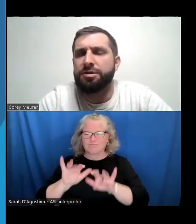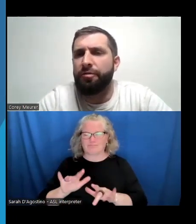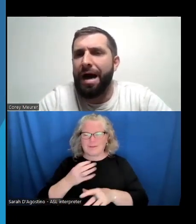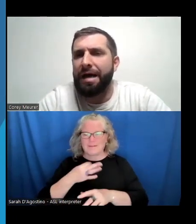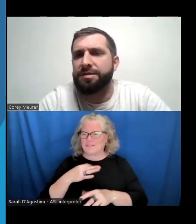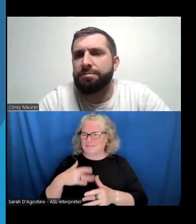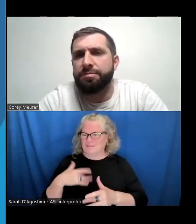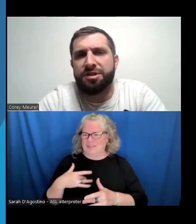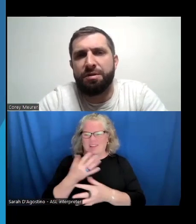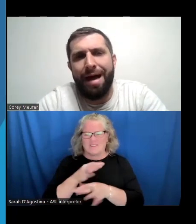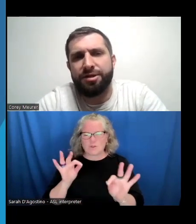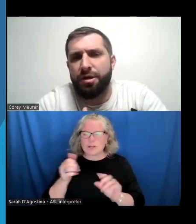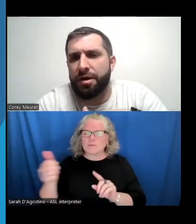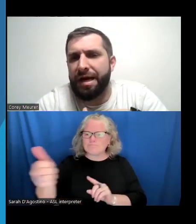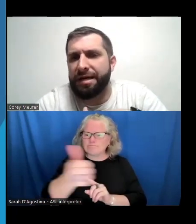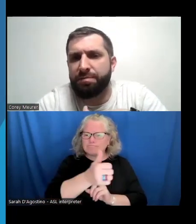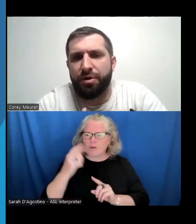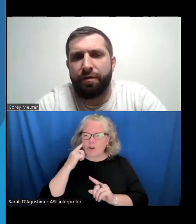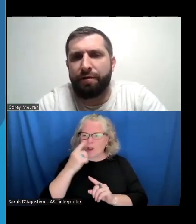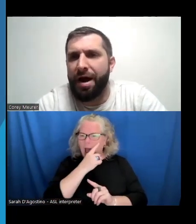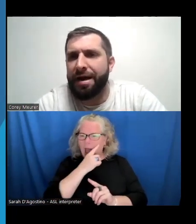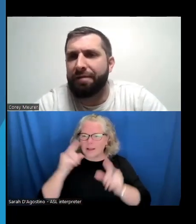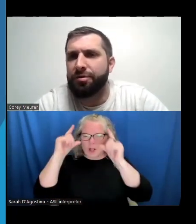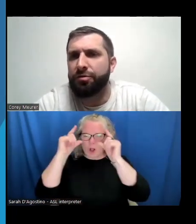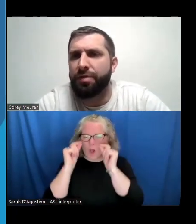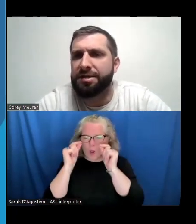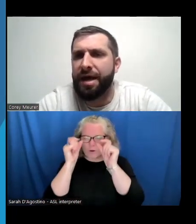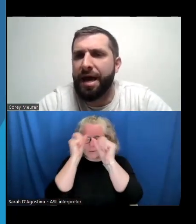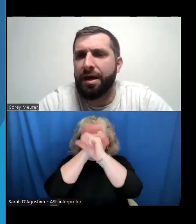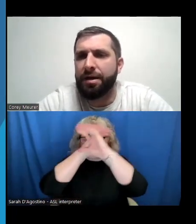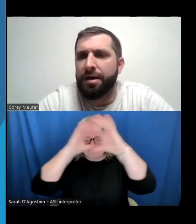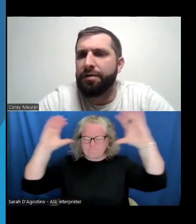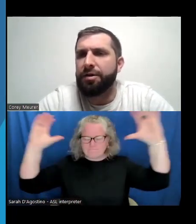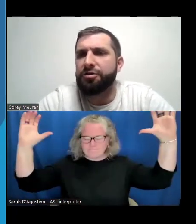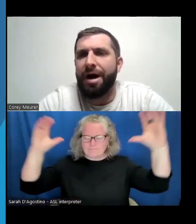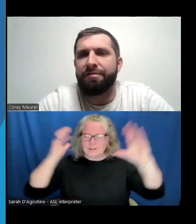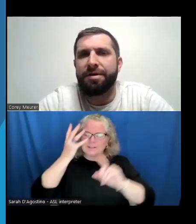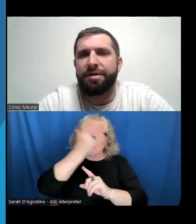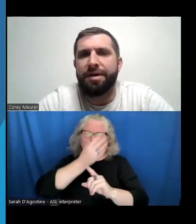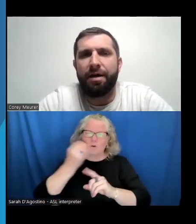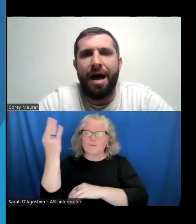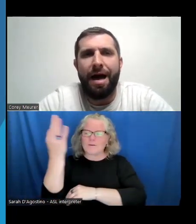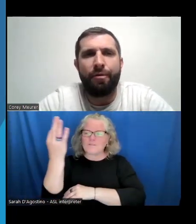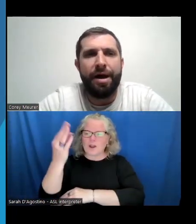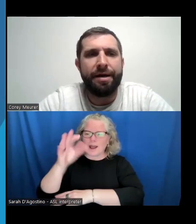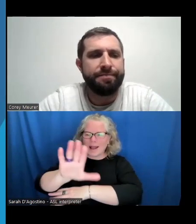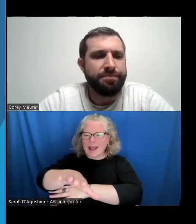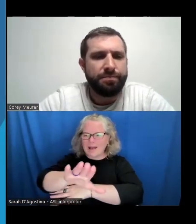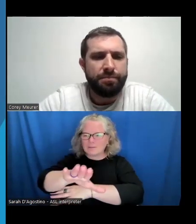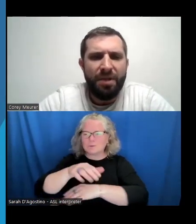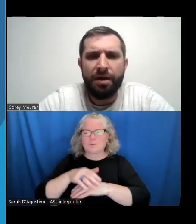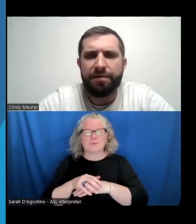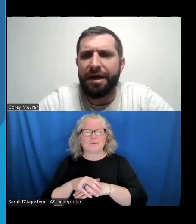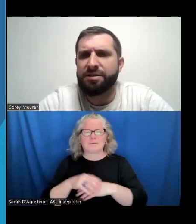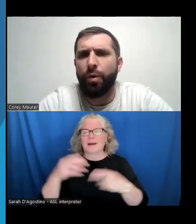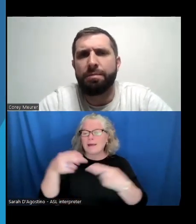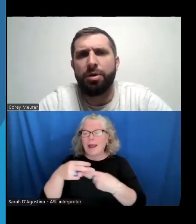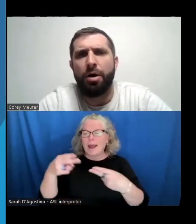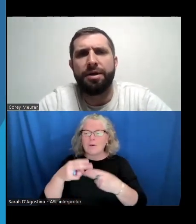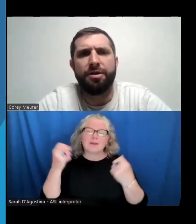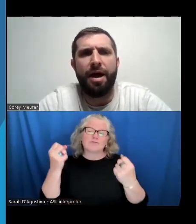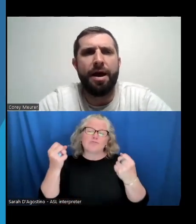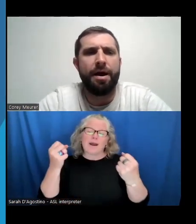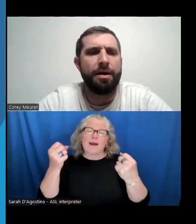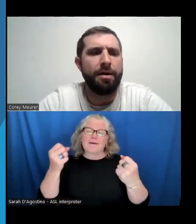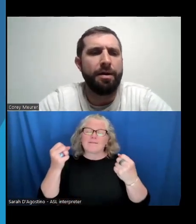just close their eyes, just imagine on a nice, beautiful Friday afternoon like today, you're driving down the highway, got the nice wind